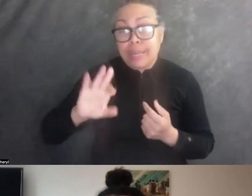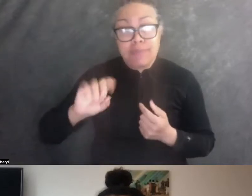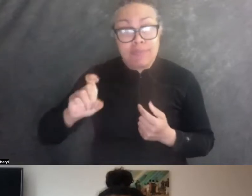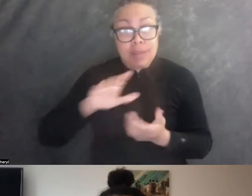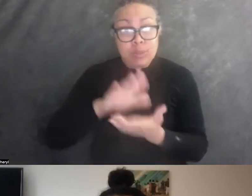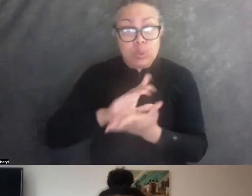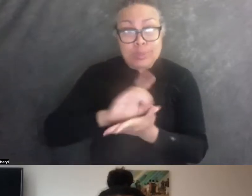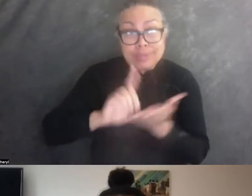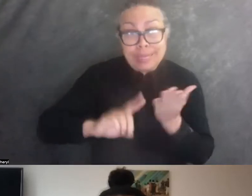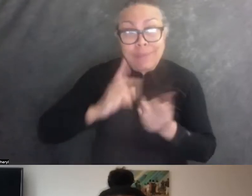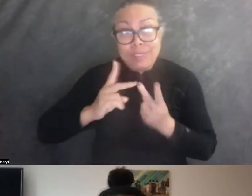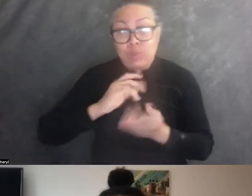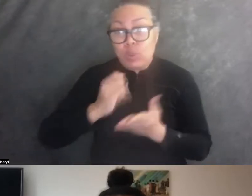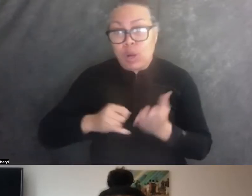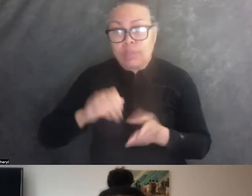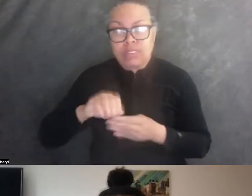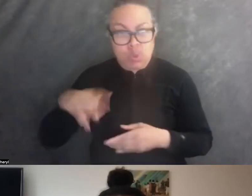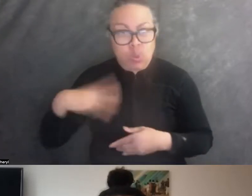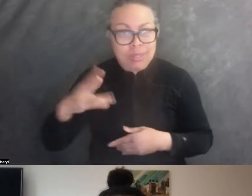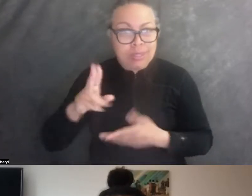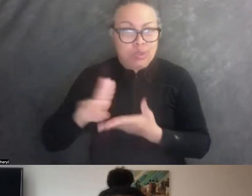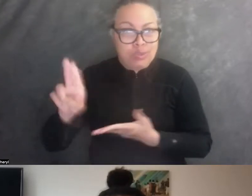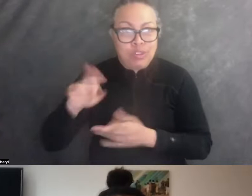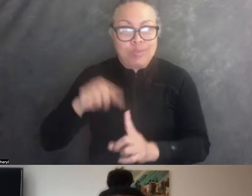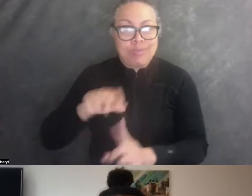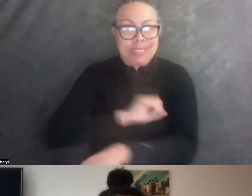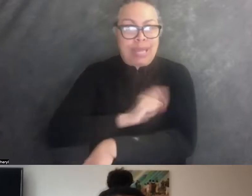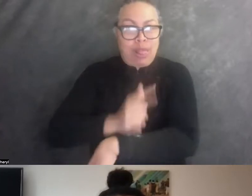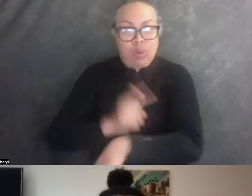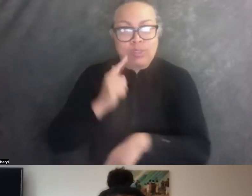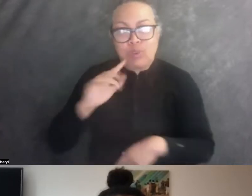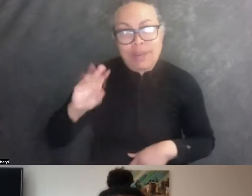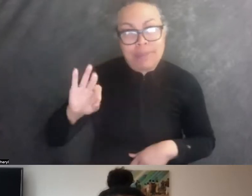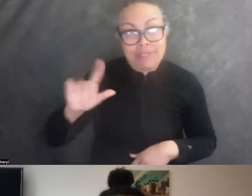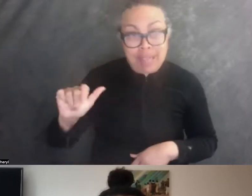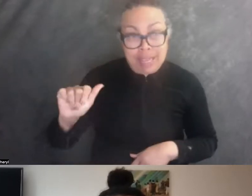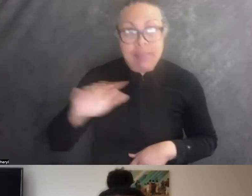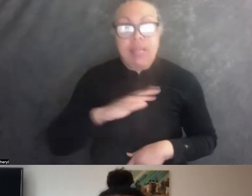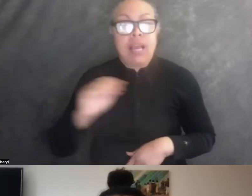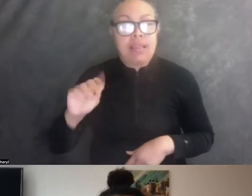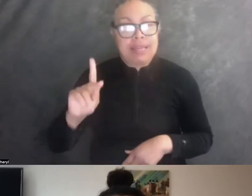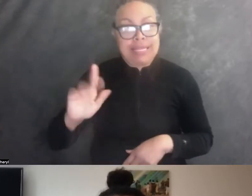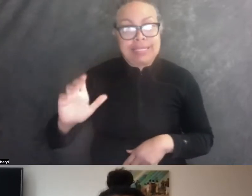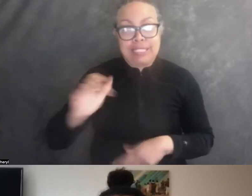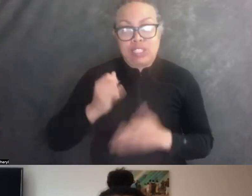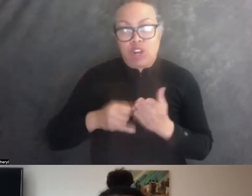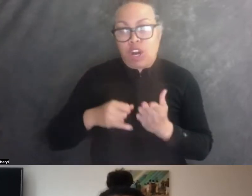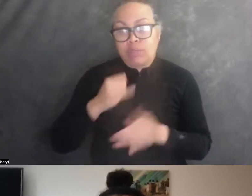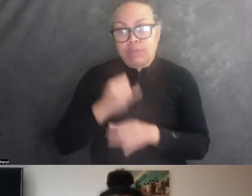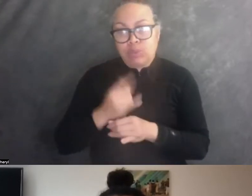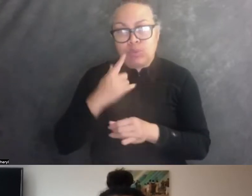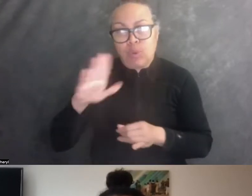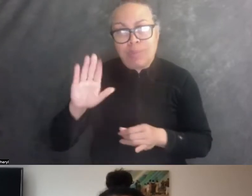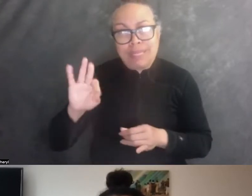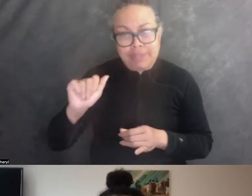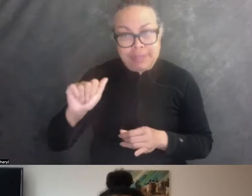Washington University in St. Louis, where he attained his MFA, and the Kansas City Art Institute, where he attained his Bachelor of